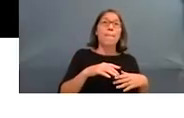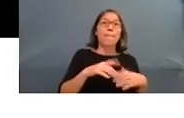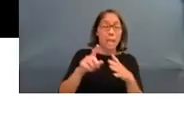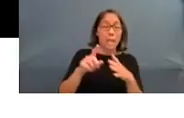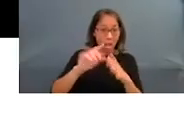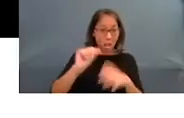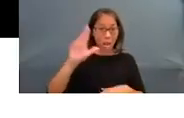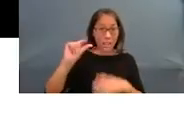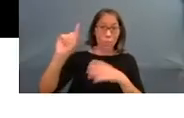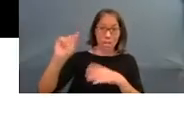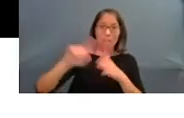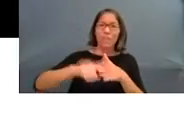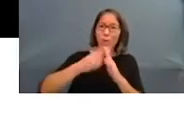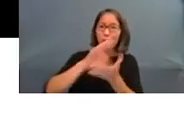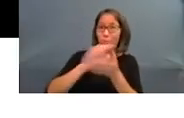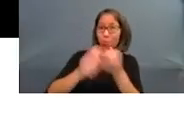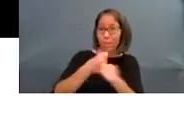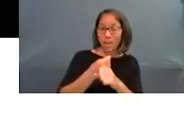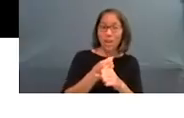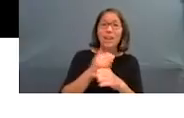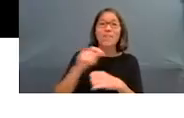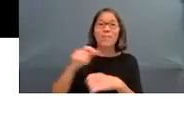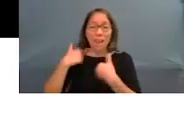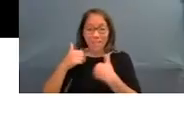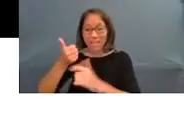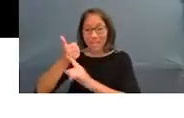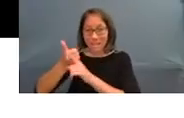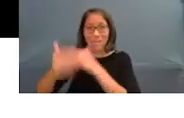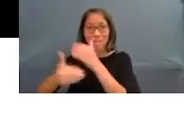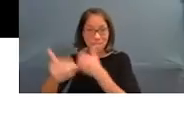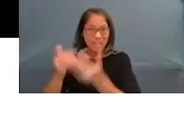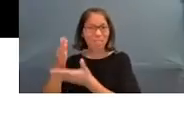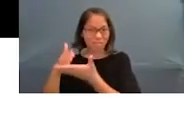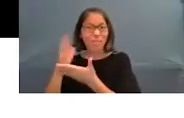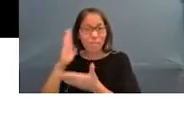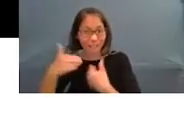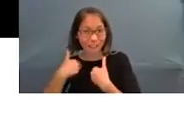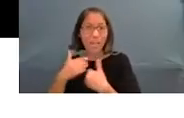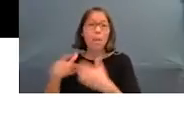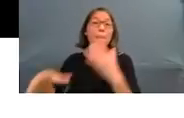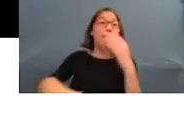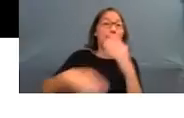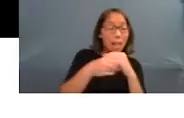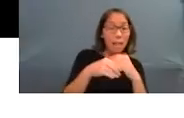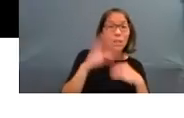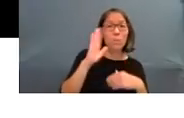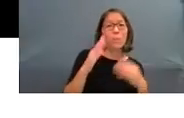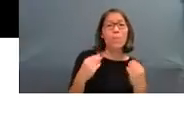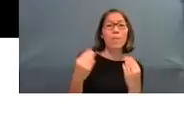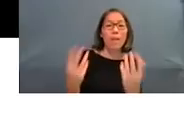on August 20th, in addition to those asynchronous components, we are going to also be